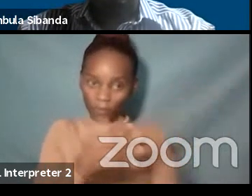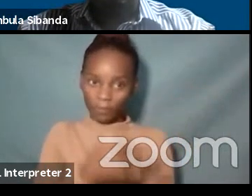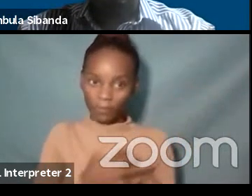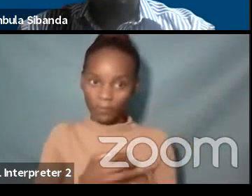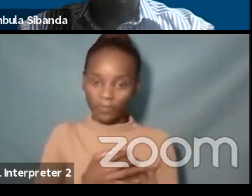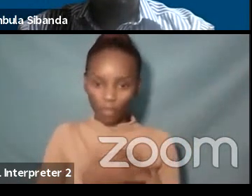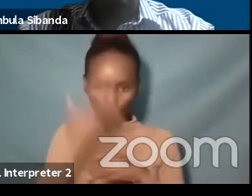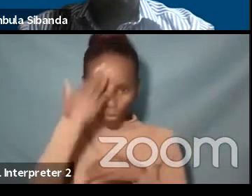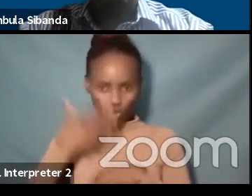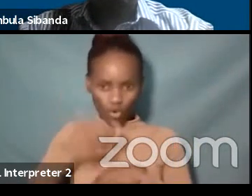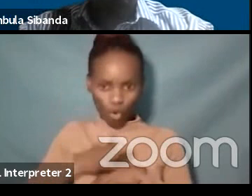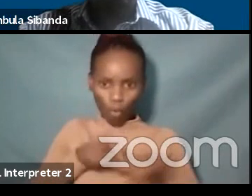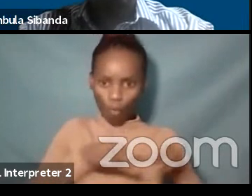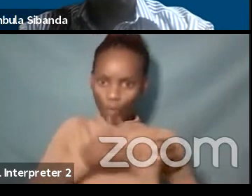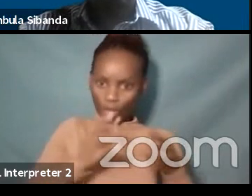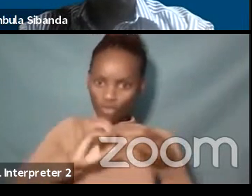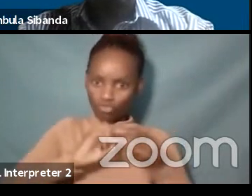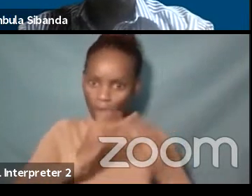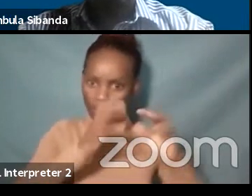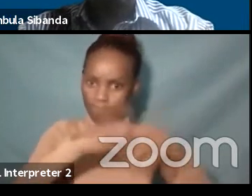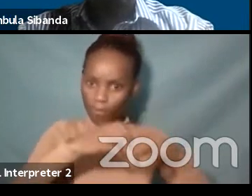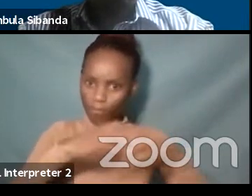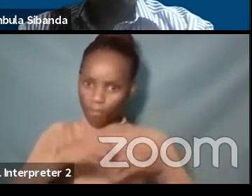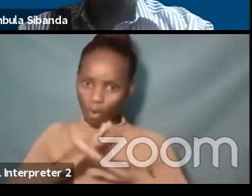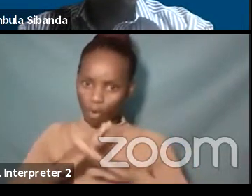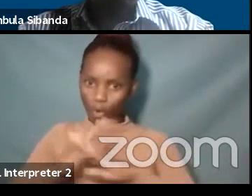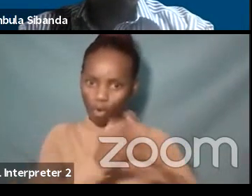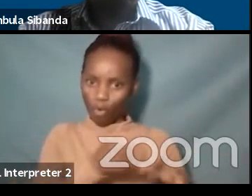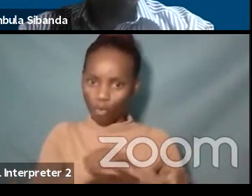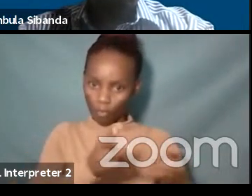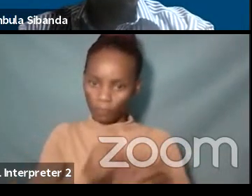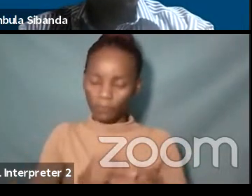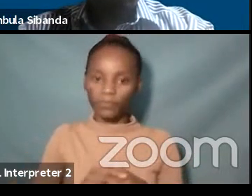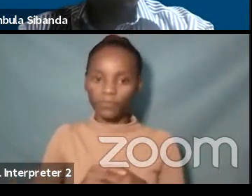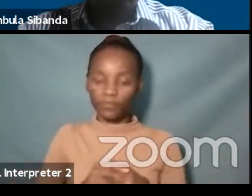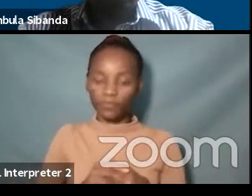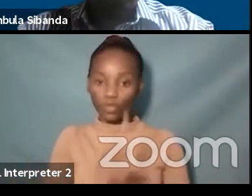So there are two questions, and I will ask Patrick Chikosi